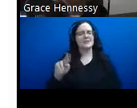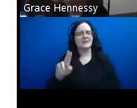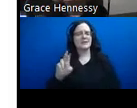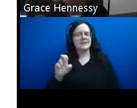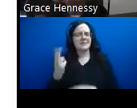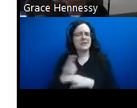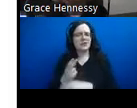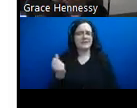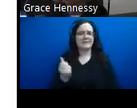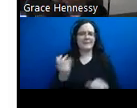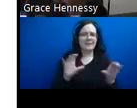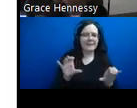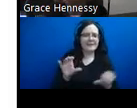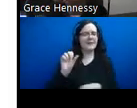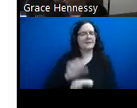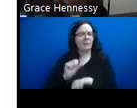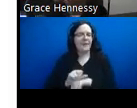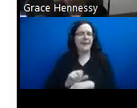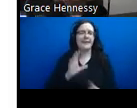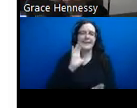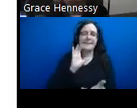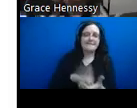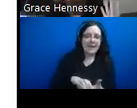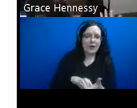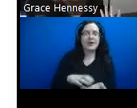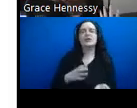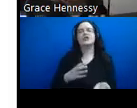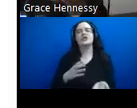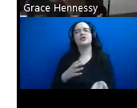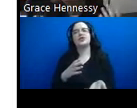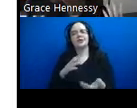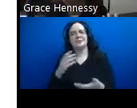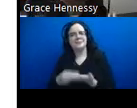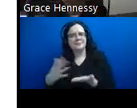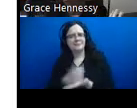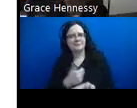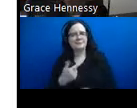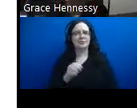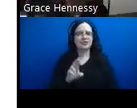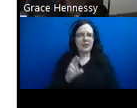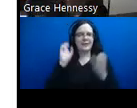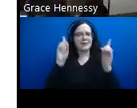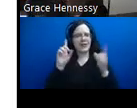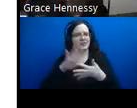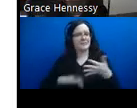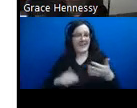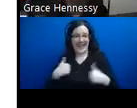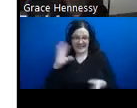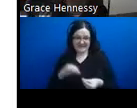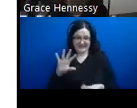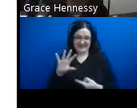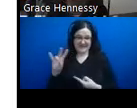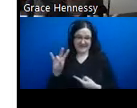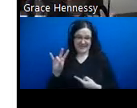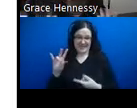employment, marital status, gender, education, income, and a lot of others. They actually had 57 correlates that they looked at in terms